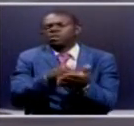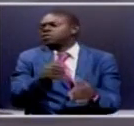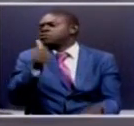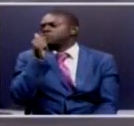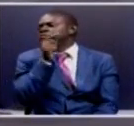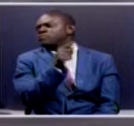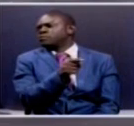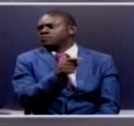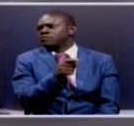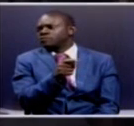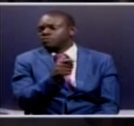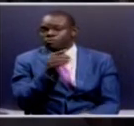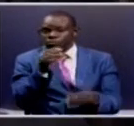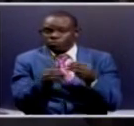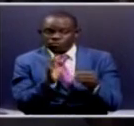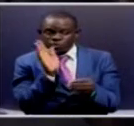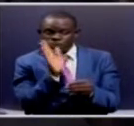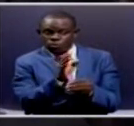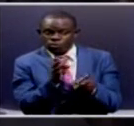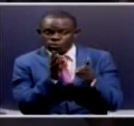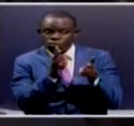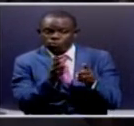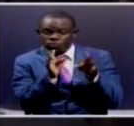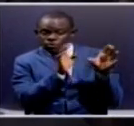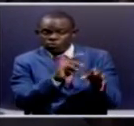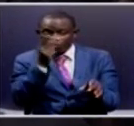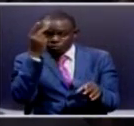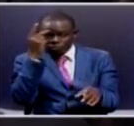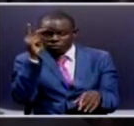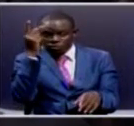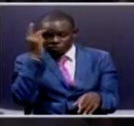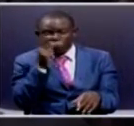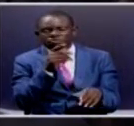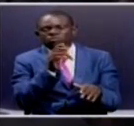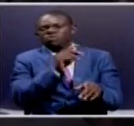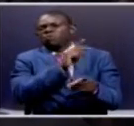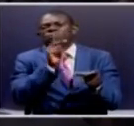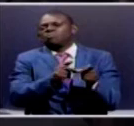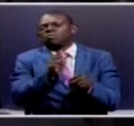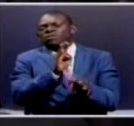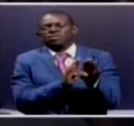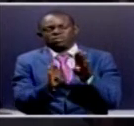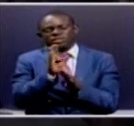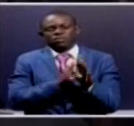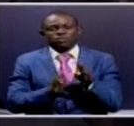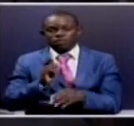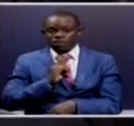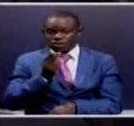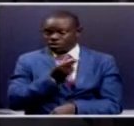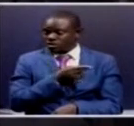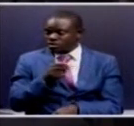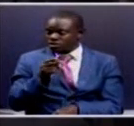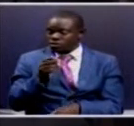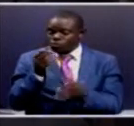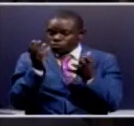call politics of withdrawal. We want to practice politics of engagement. I don't want to